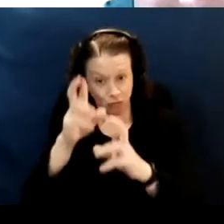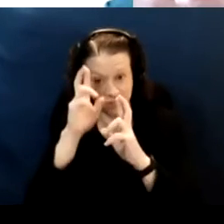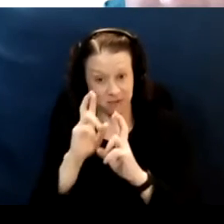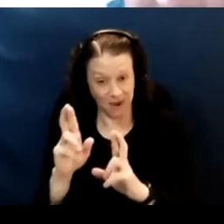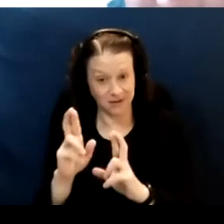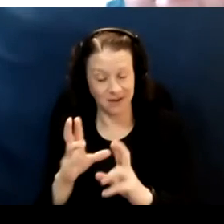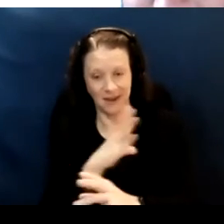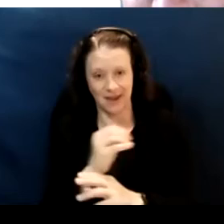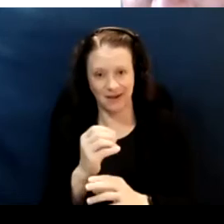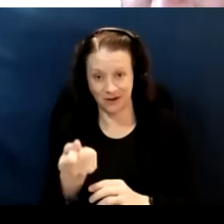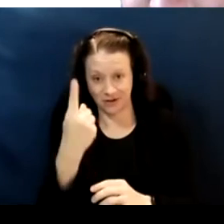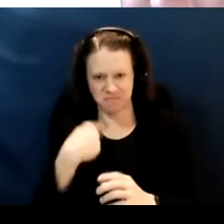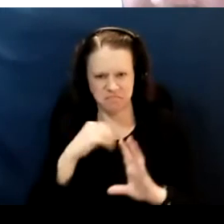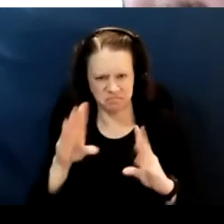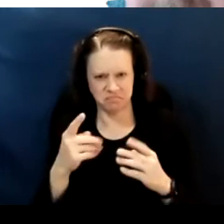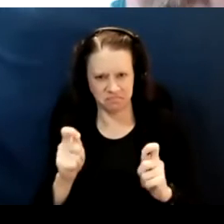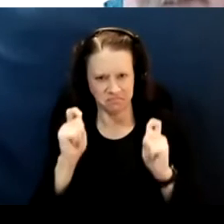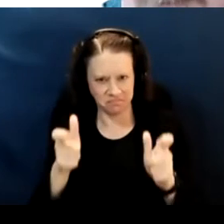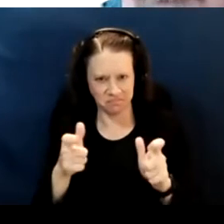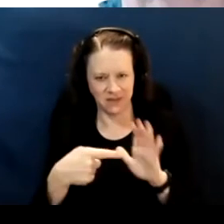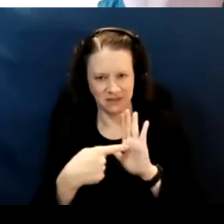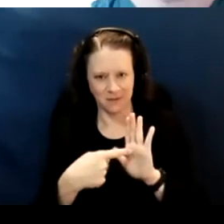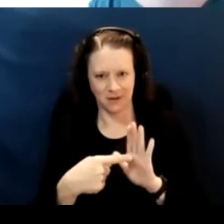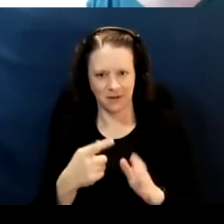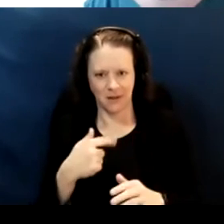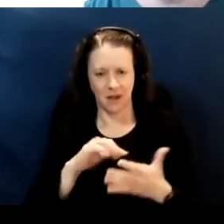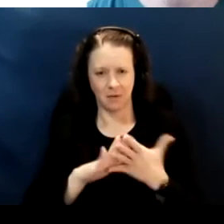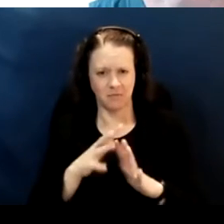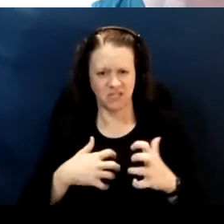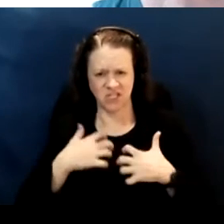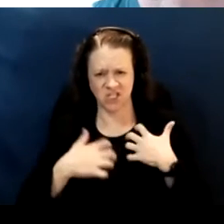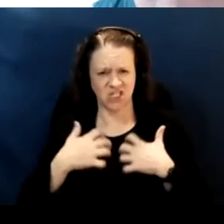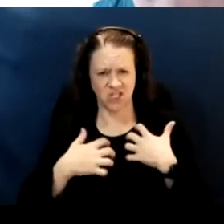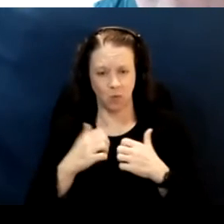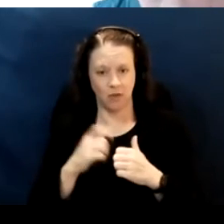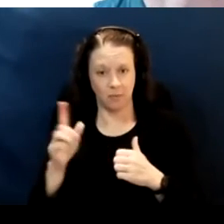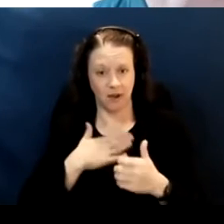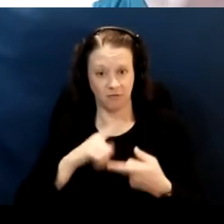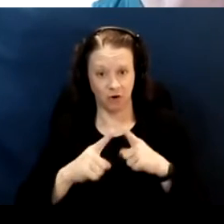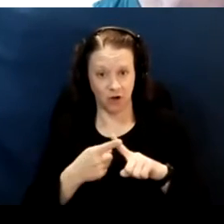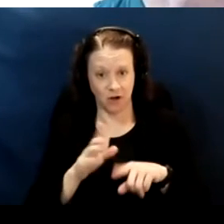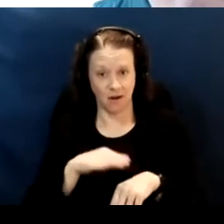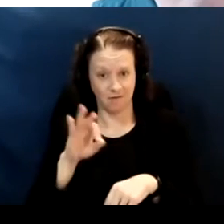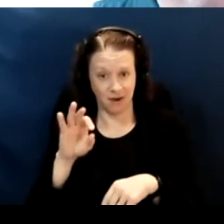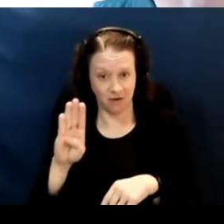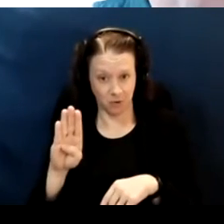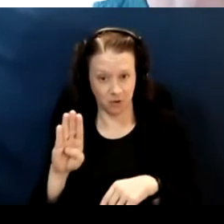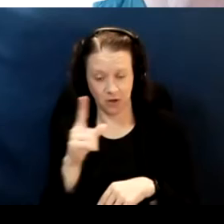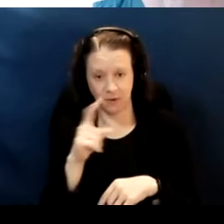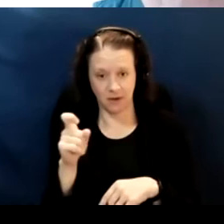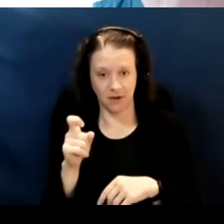me give you a really quick example. I got very angry with a friend on Facebook because